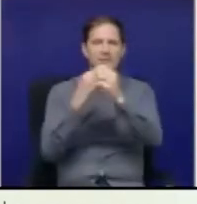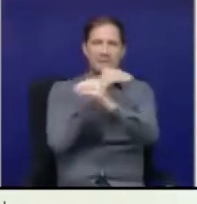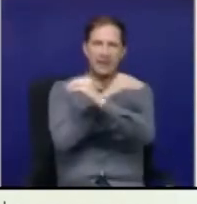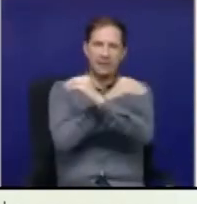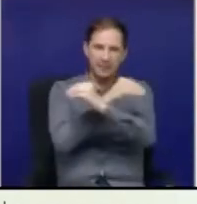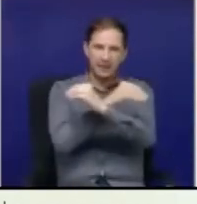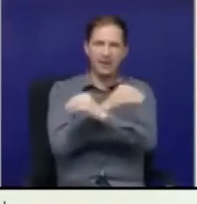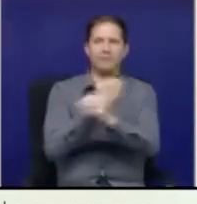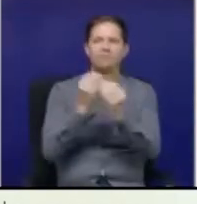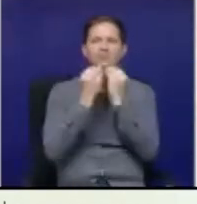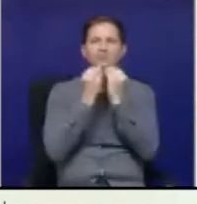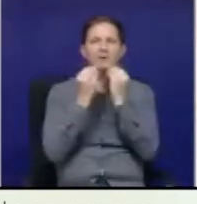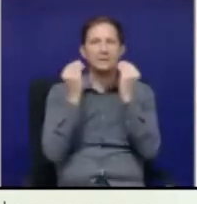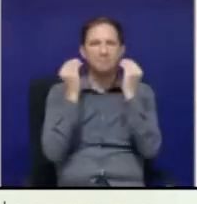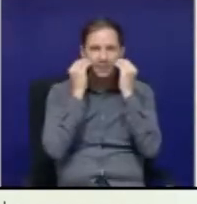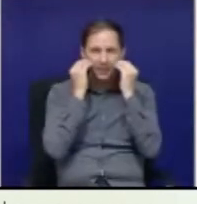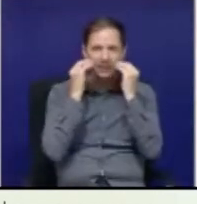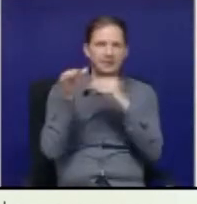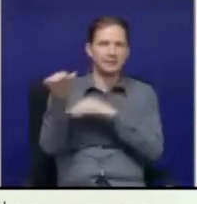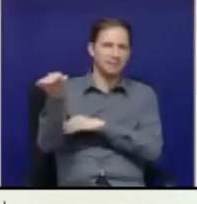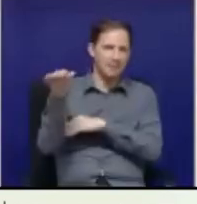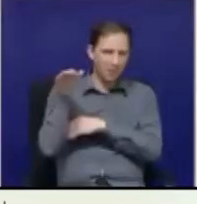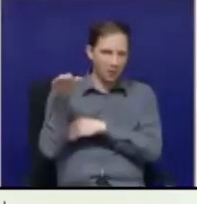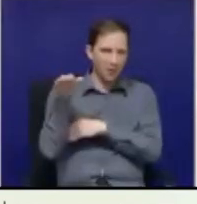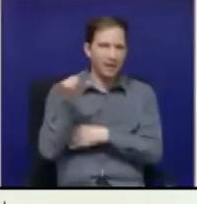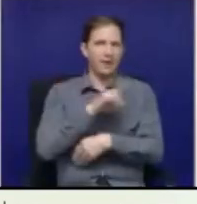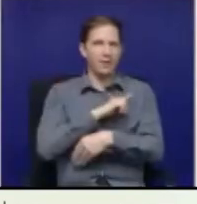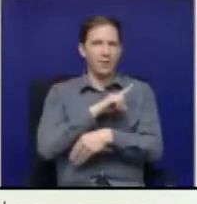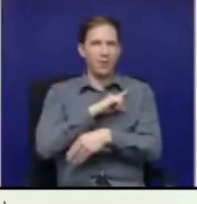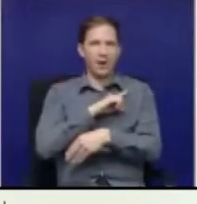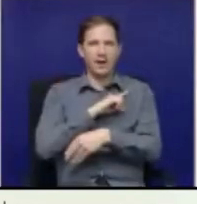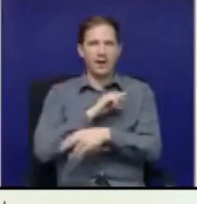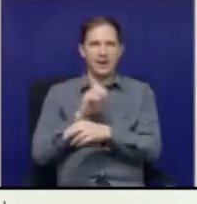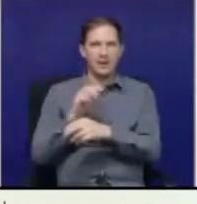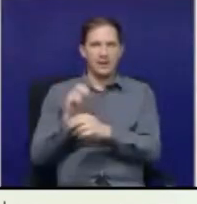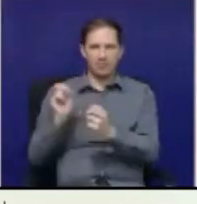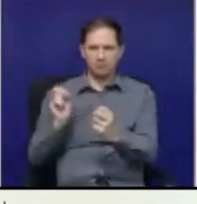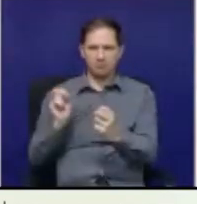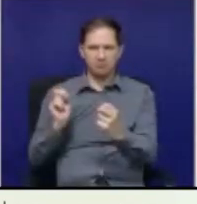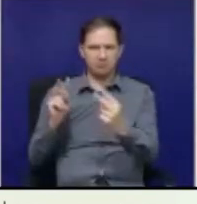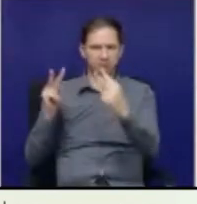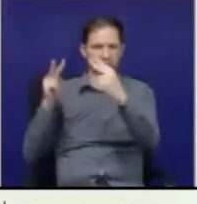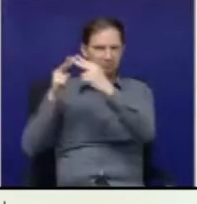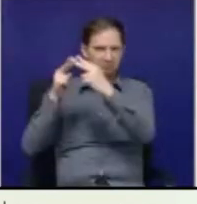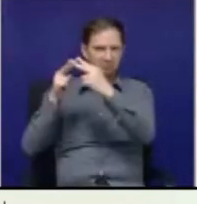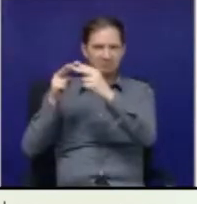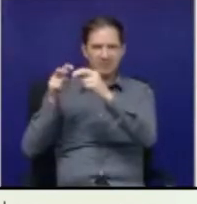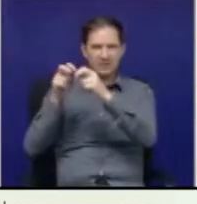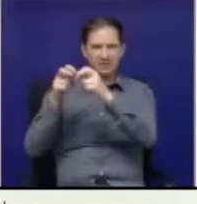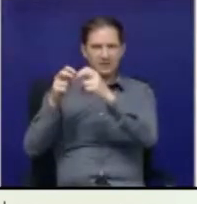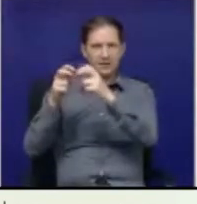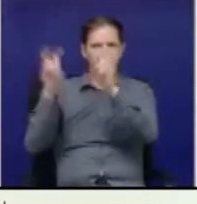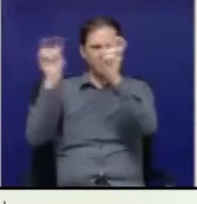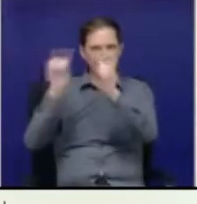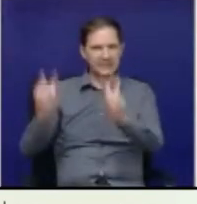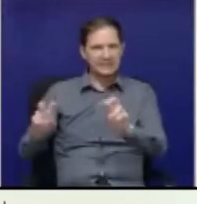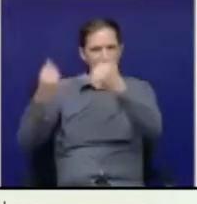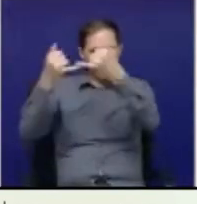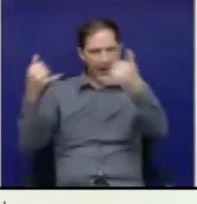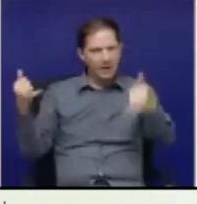growth of Mozambique. You mentioned them, Zimbabwe, because the transmission lines exist. We've got sufficient capacity. We are growing